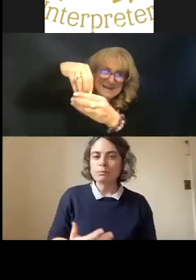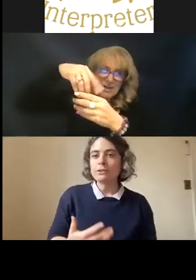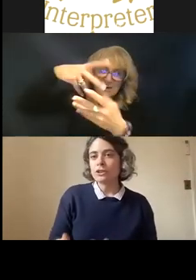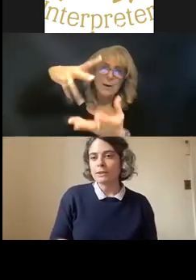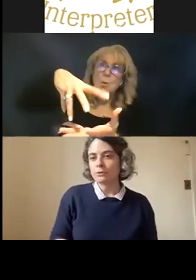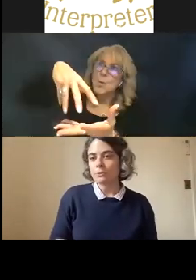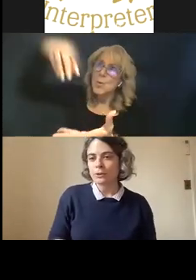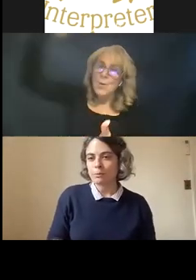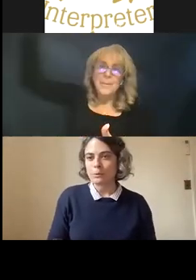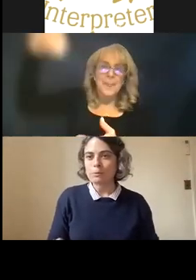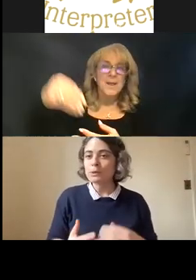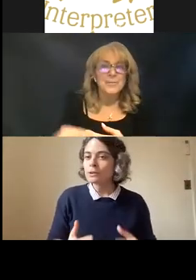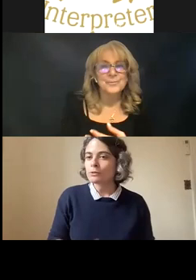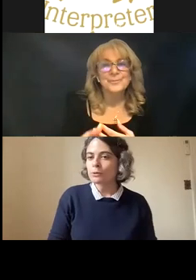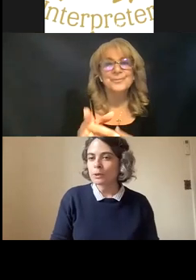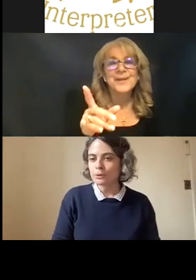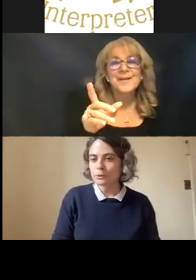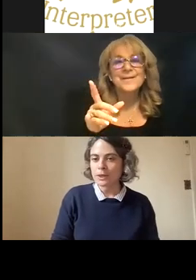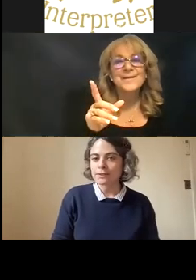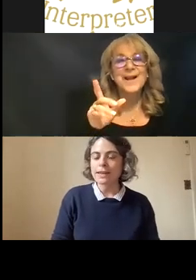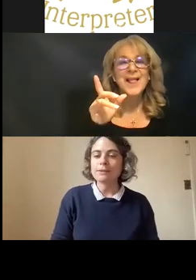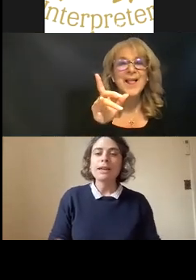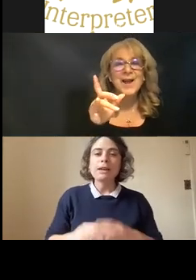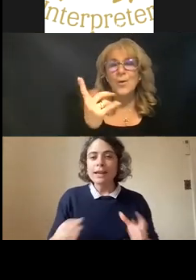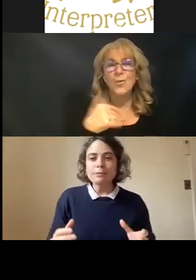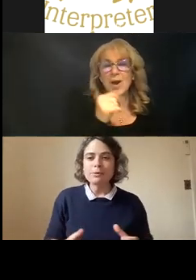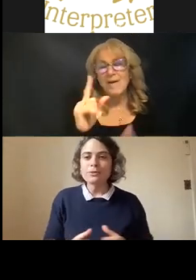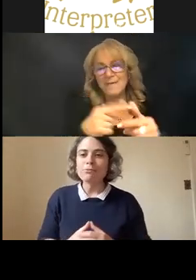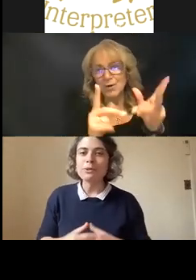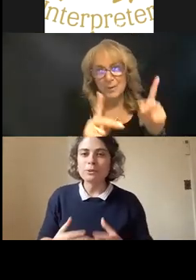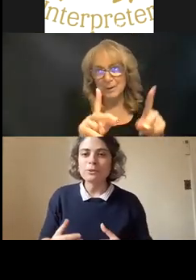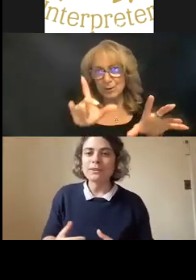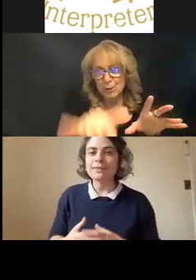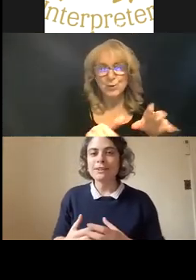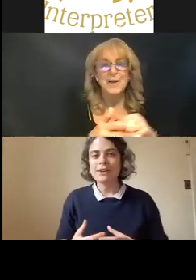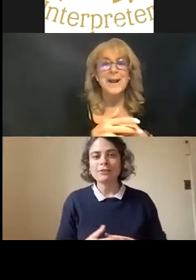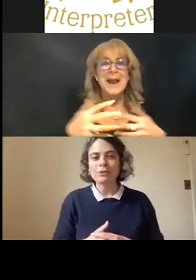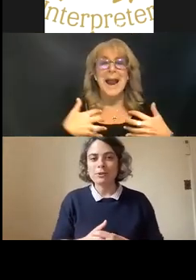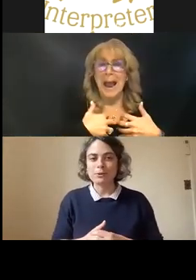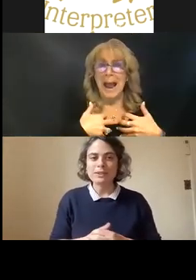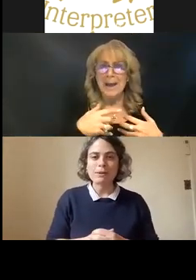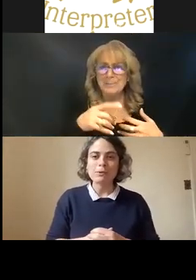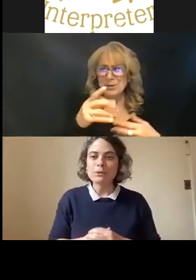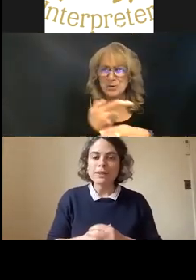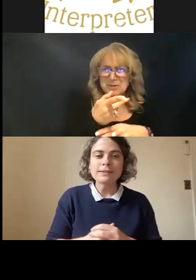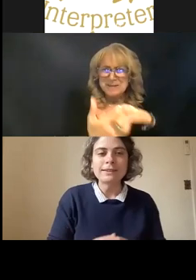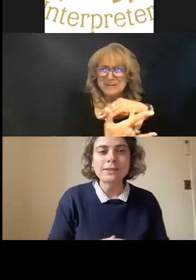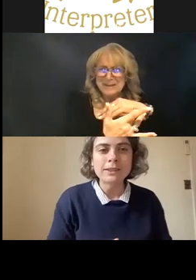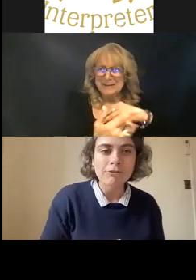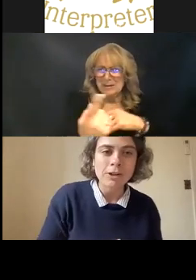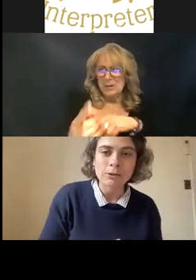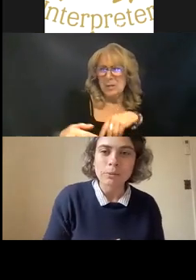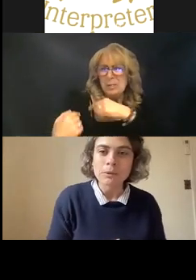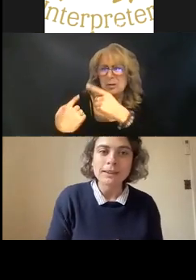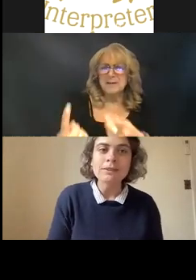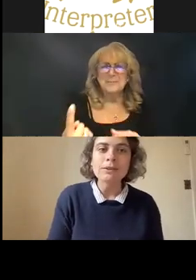effect to build chimneys, for example, but we're not the first one to do it. And animals have been using this effect for a long time. So take this little guy,